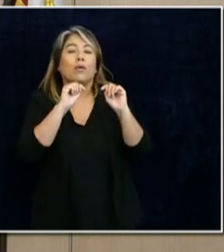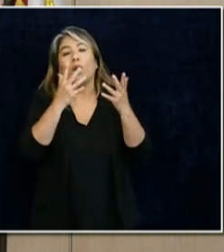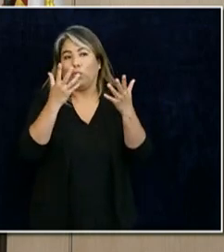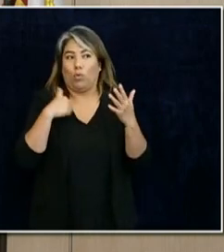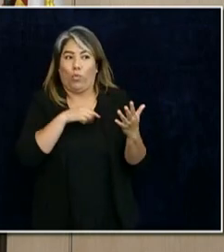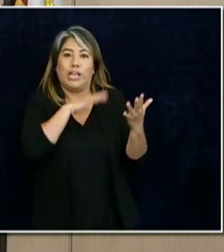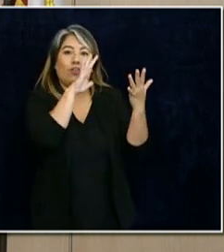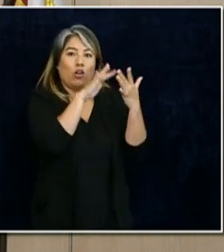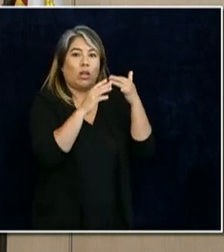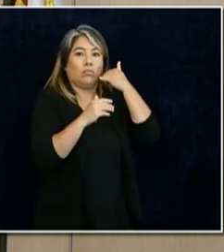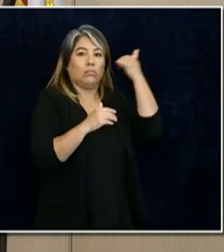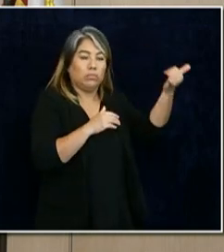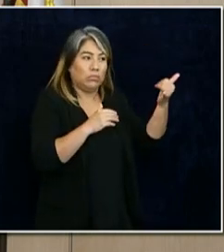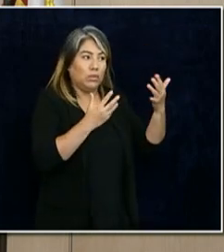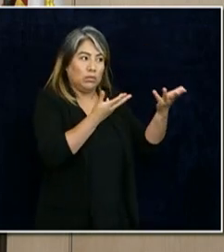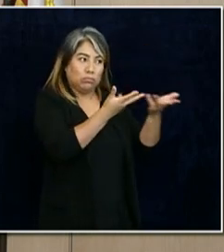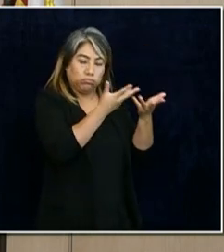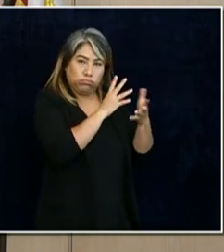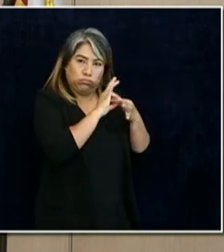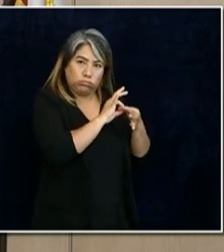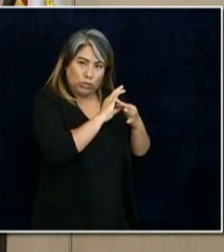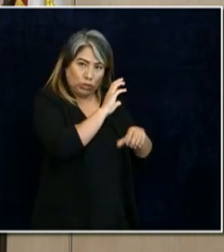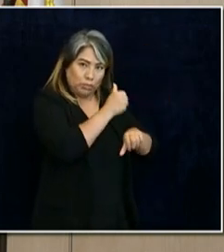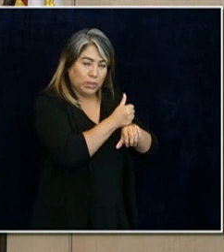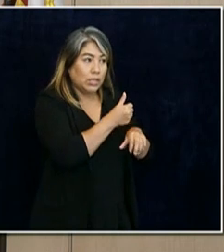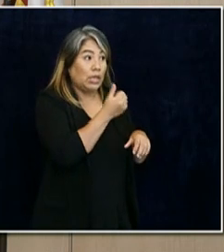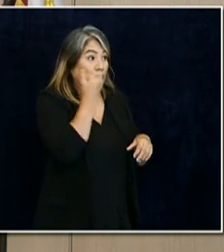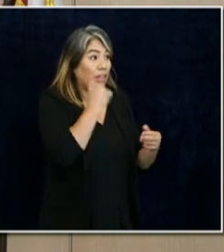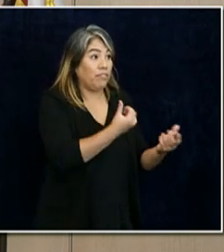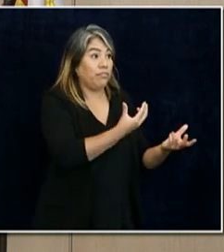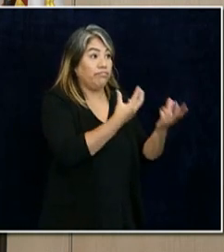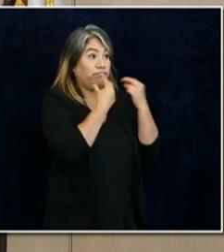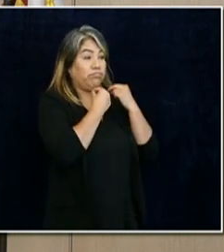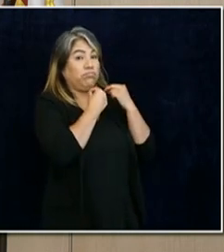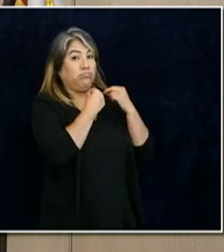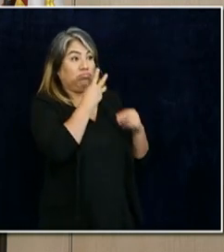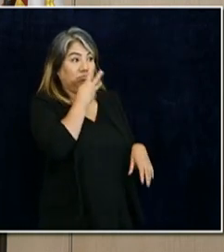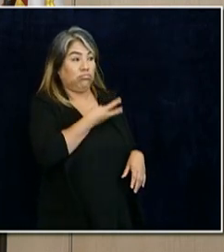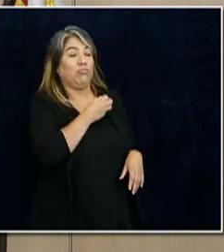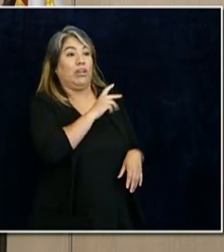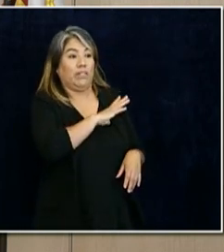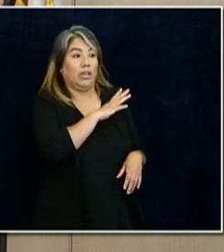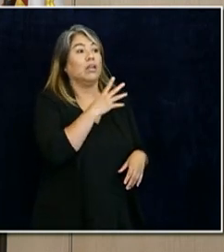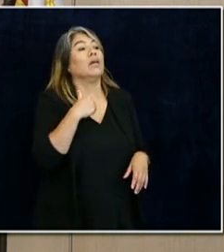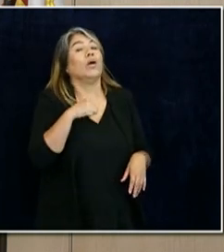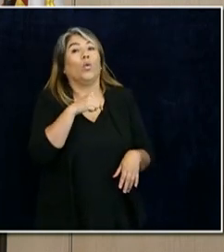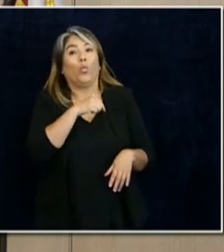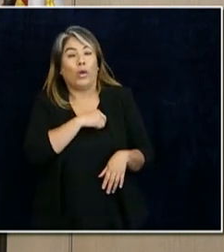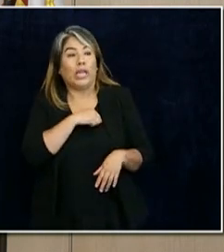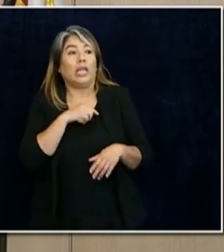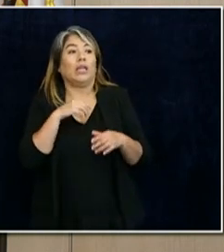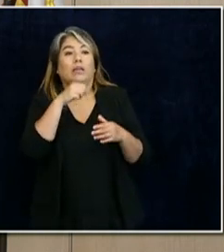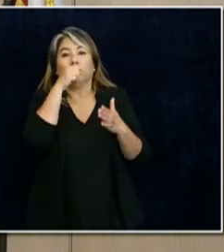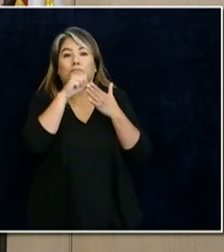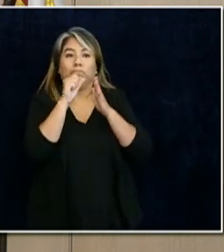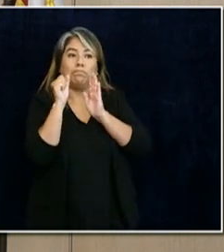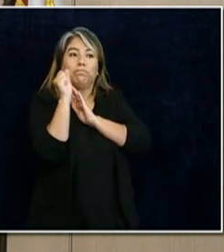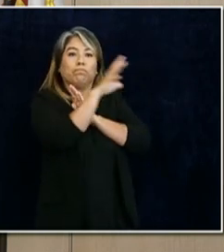we contact them and try to develop a relationship. And if they do not comply, then we do issue a cease and